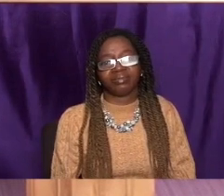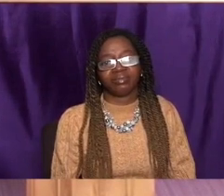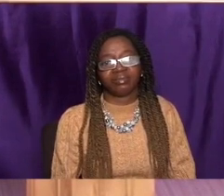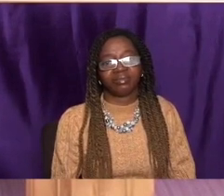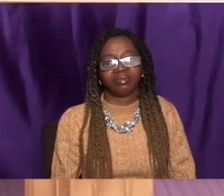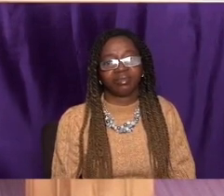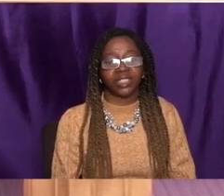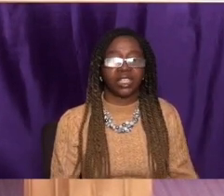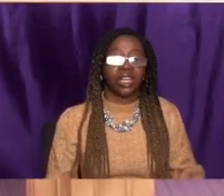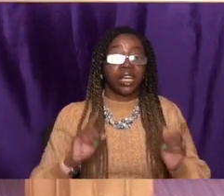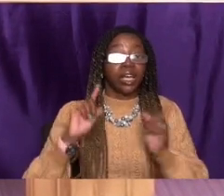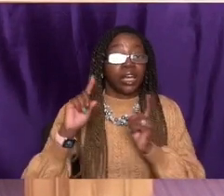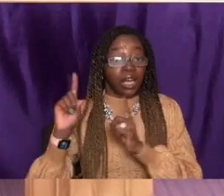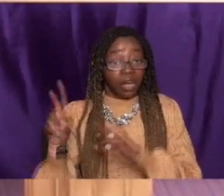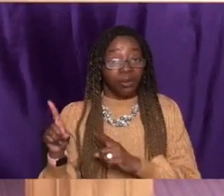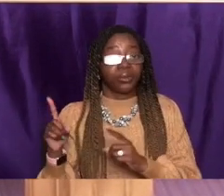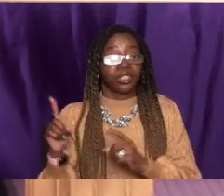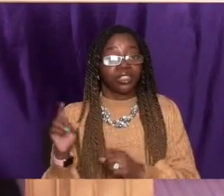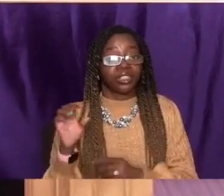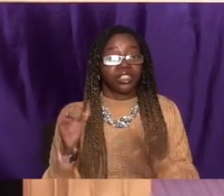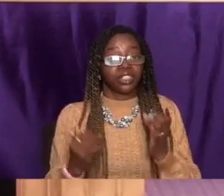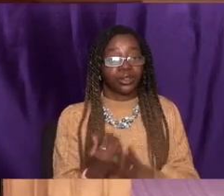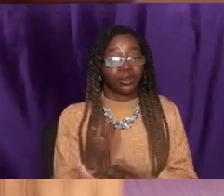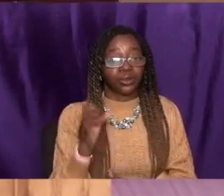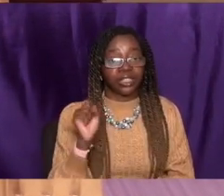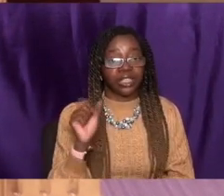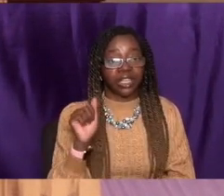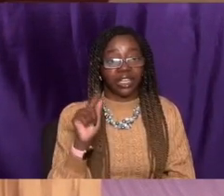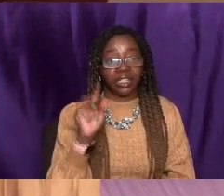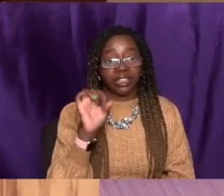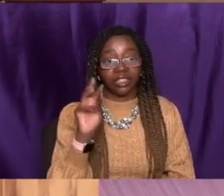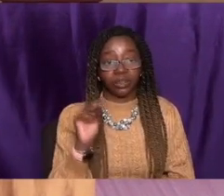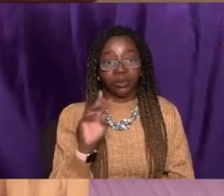I went to New Salem 39 years ago